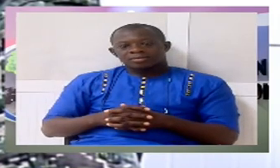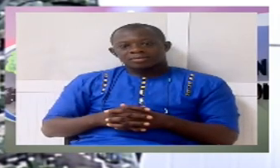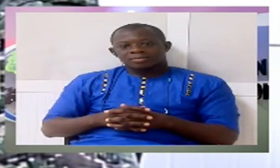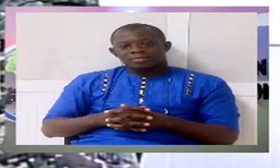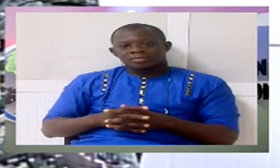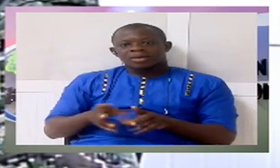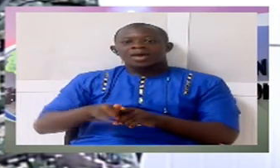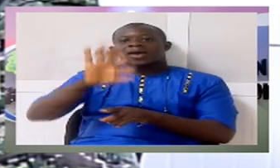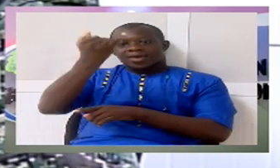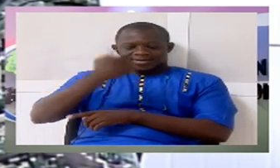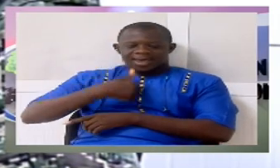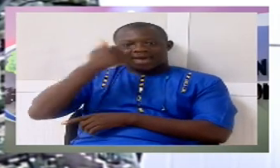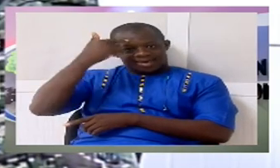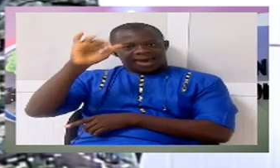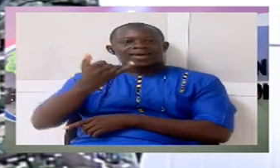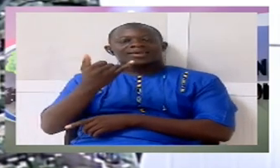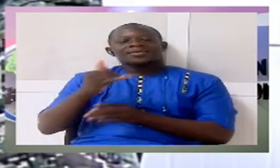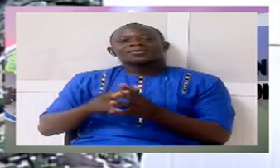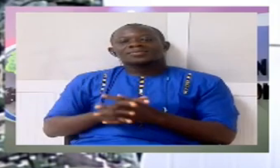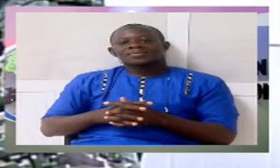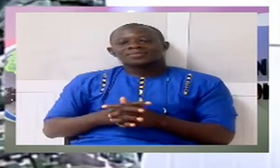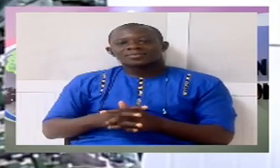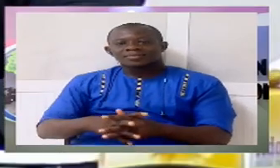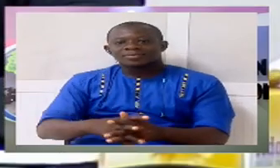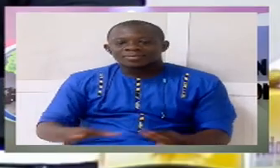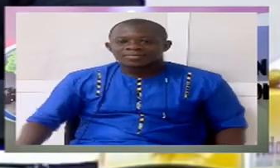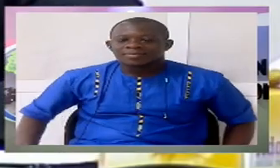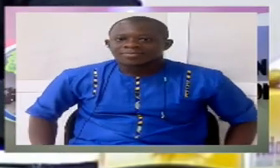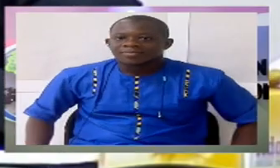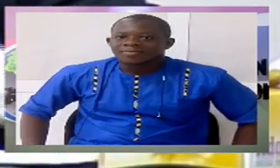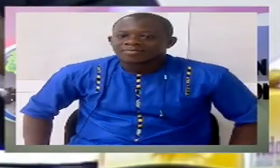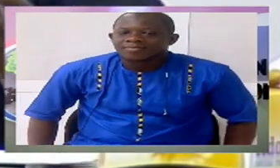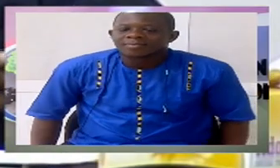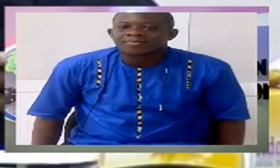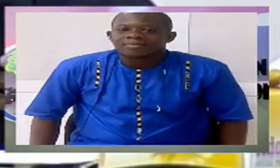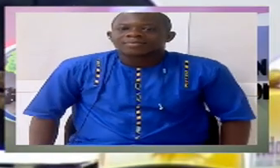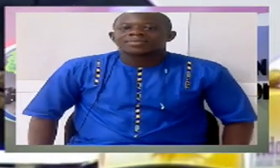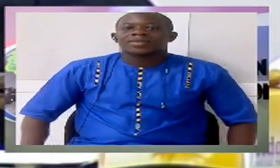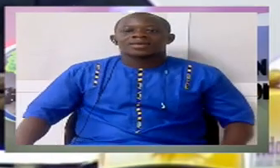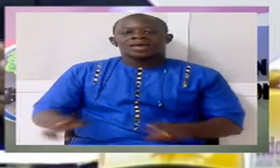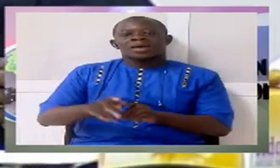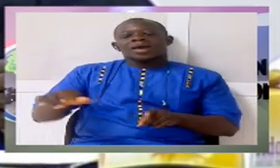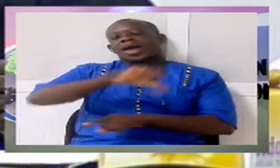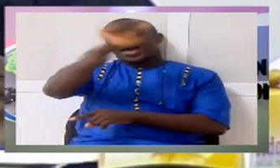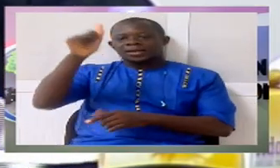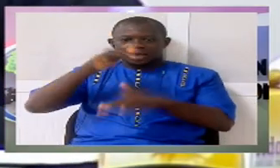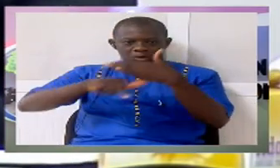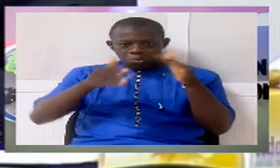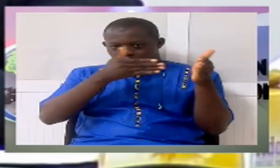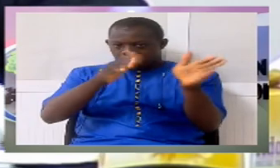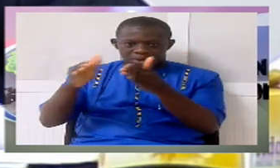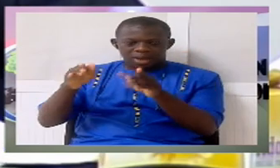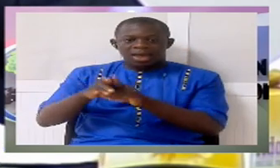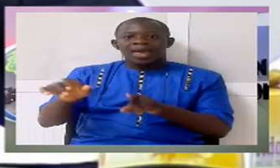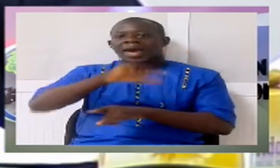Yes, I agree. Yes, I agree. And it is in this context, and in